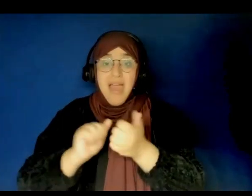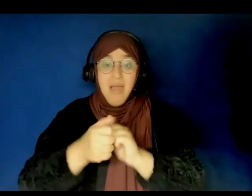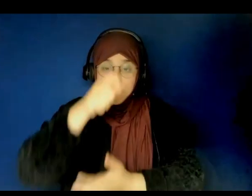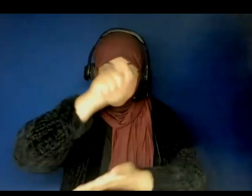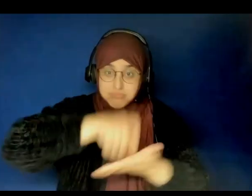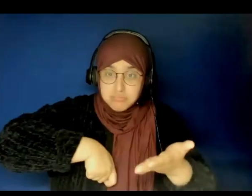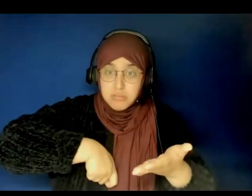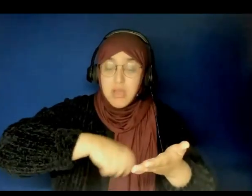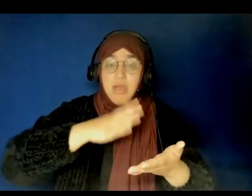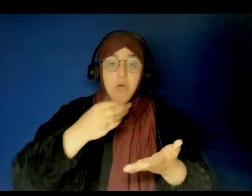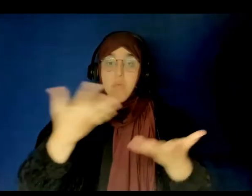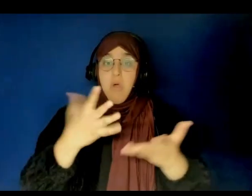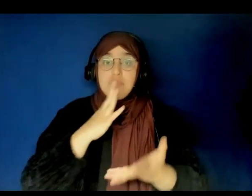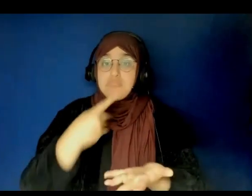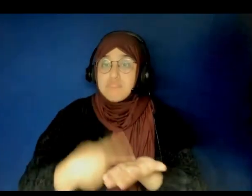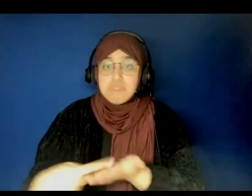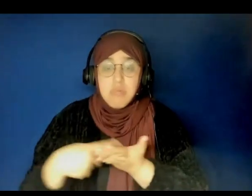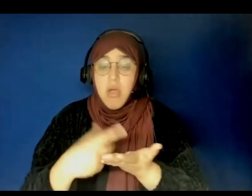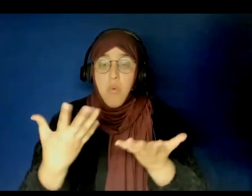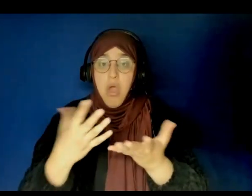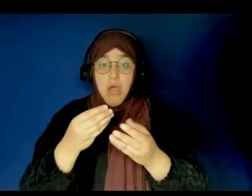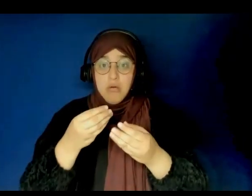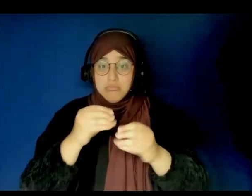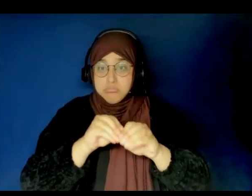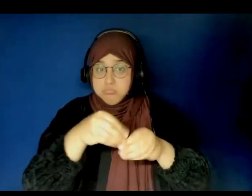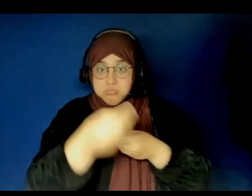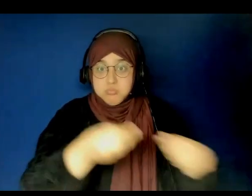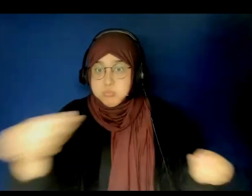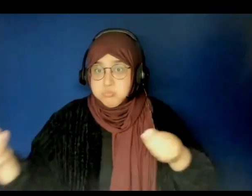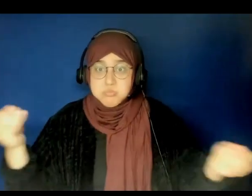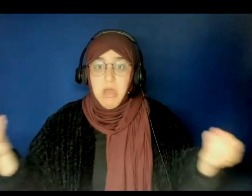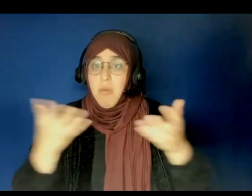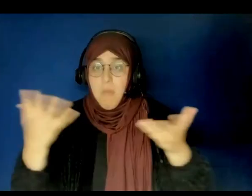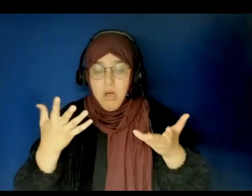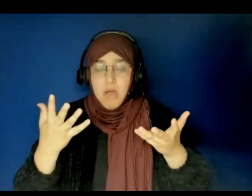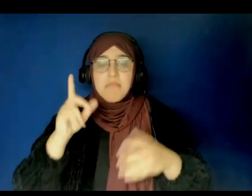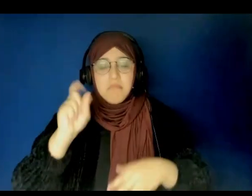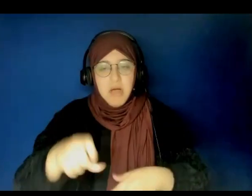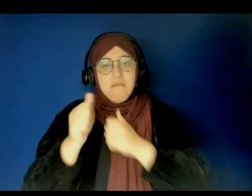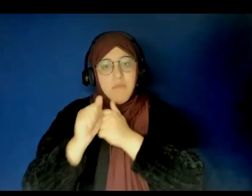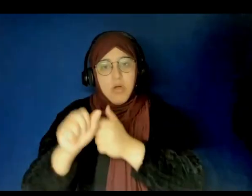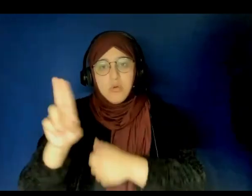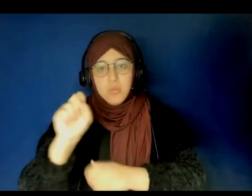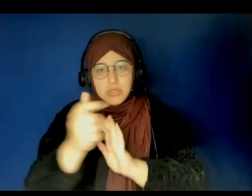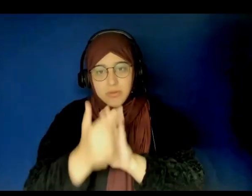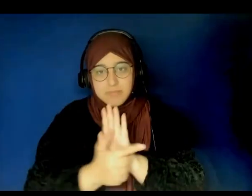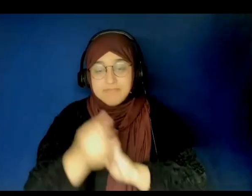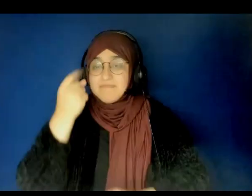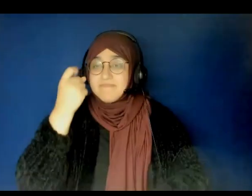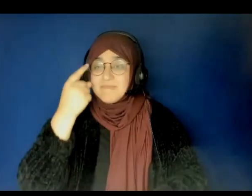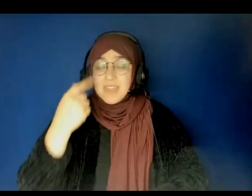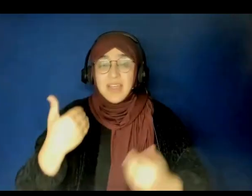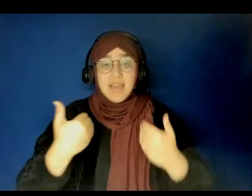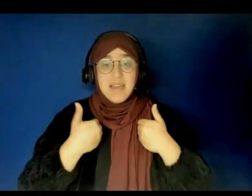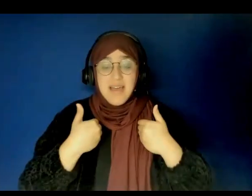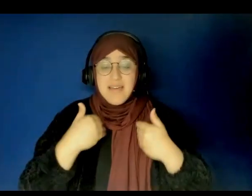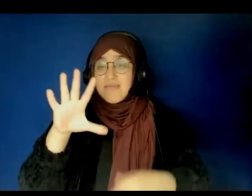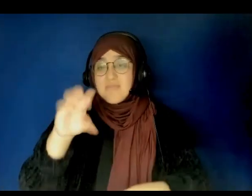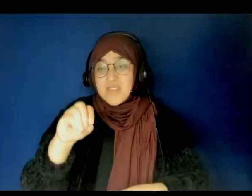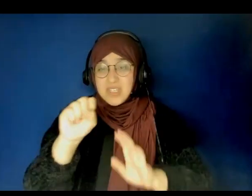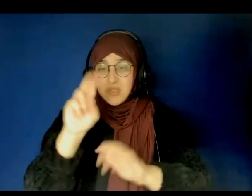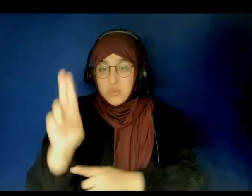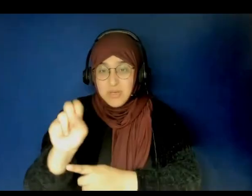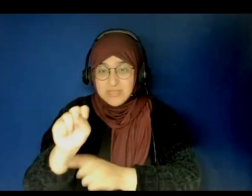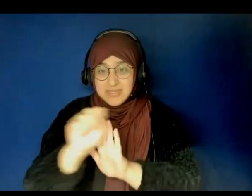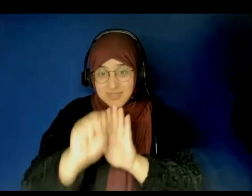to what's going to be distributed. There are, between the 50 U.S. states and several territories,